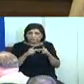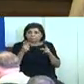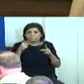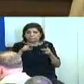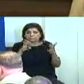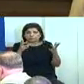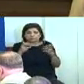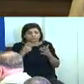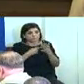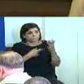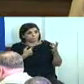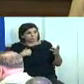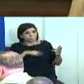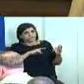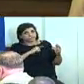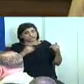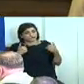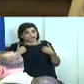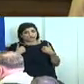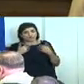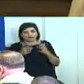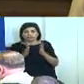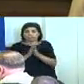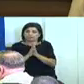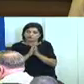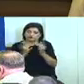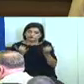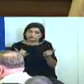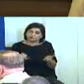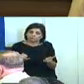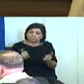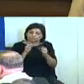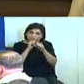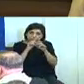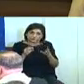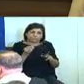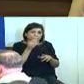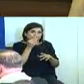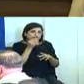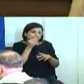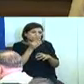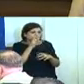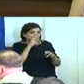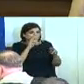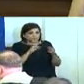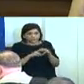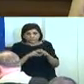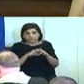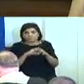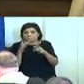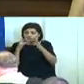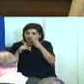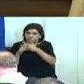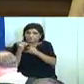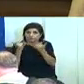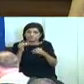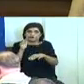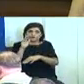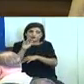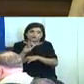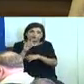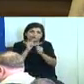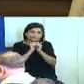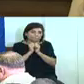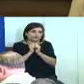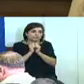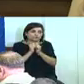have. We ask now that you will bless our food and our fun and our fellowship this afternoon together.